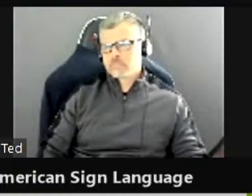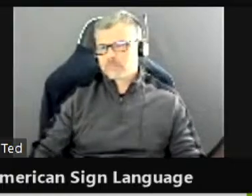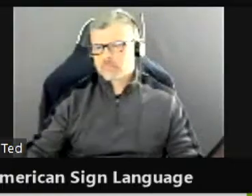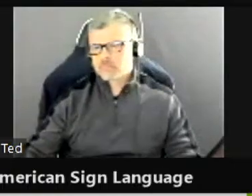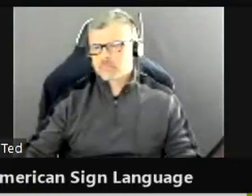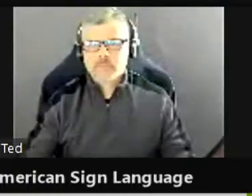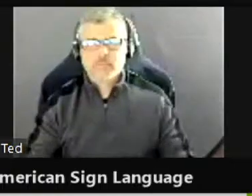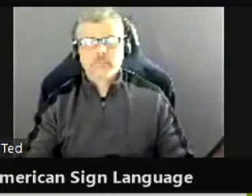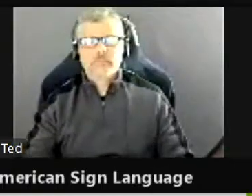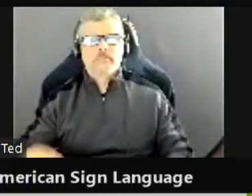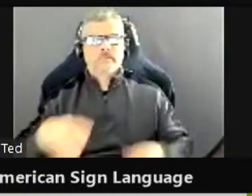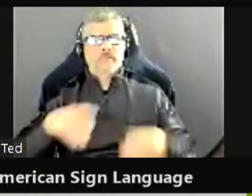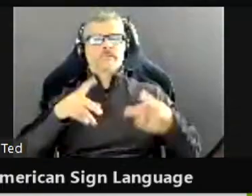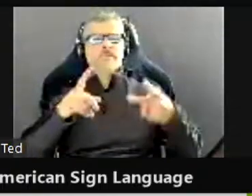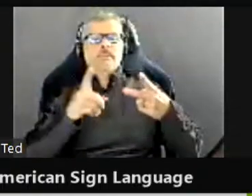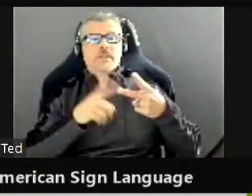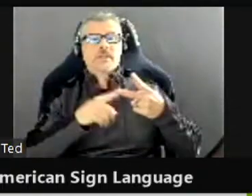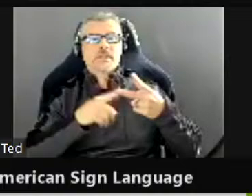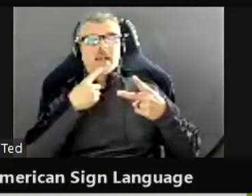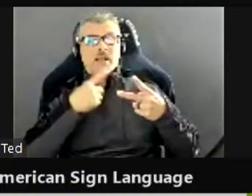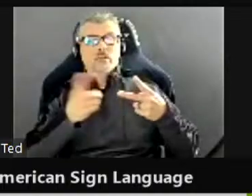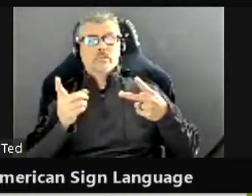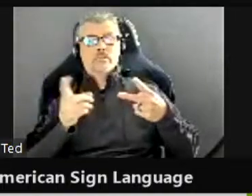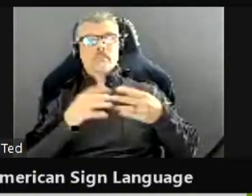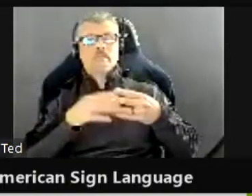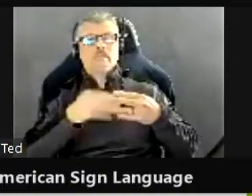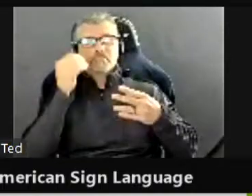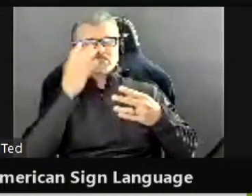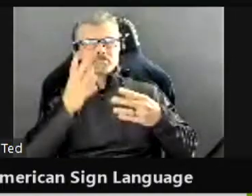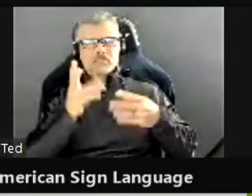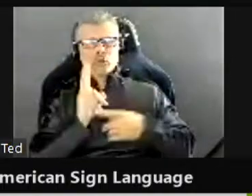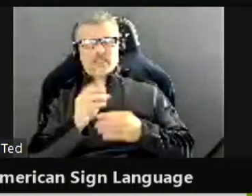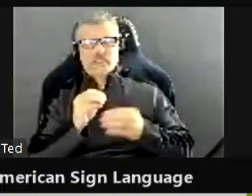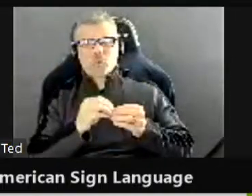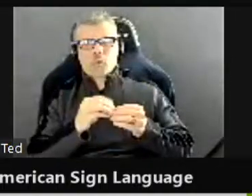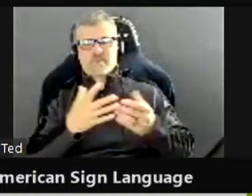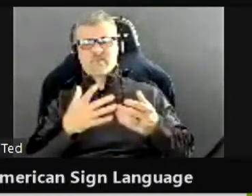Second announcement, I'm being told everything will be done within 2 minutes.